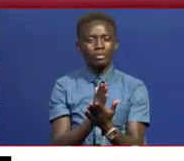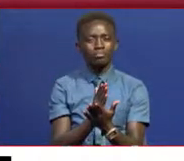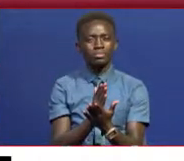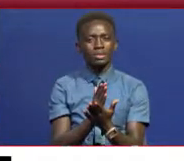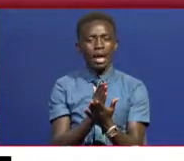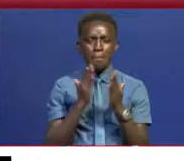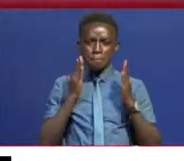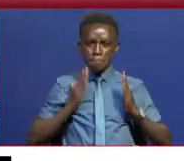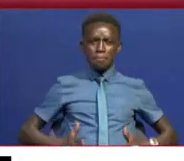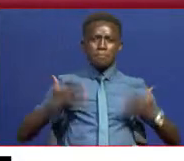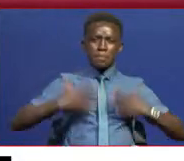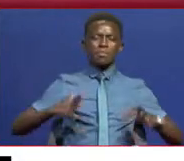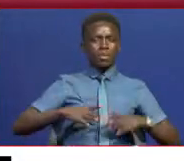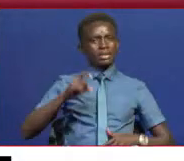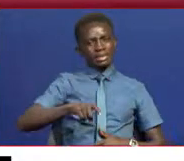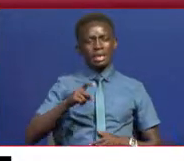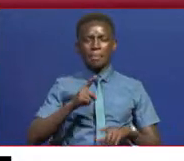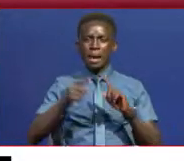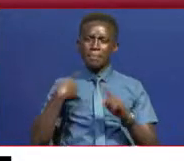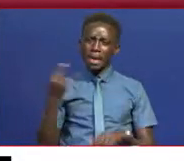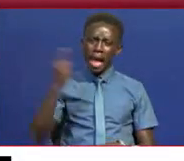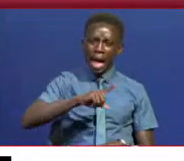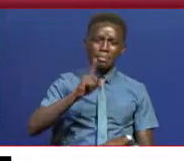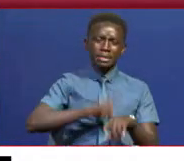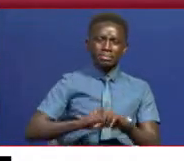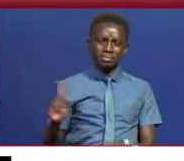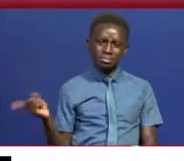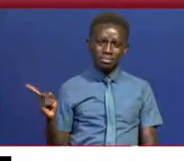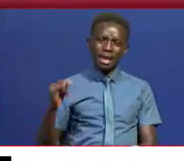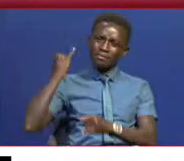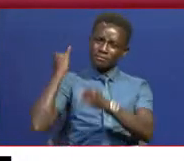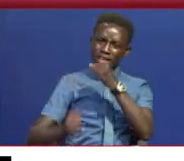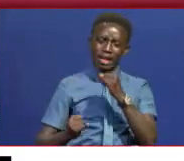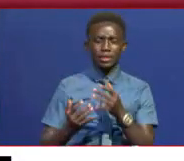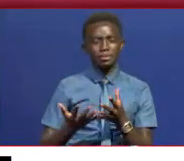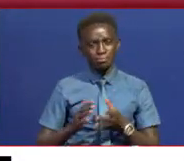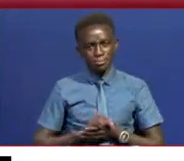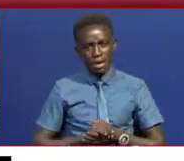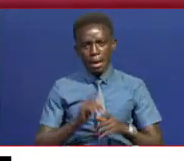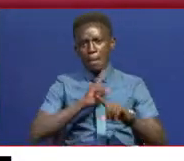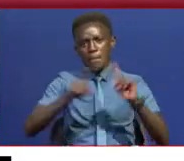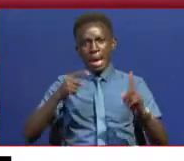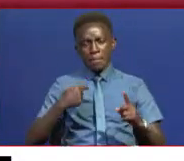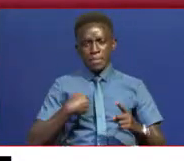But now I'm coming at the tail end, but I'll still speak truthfully.